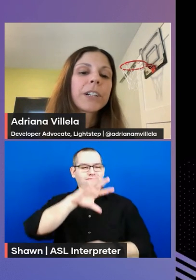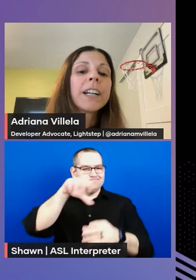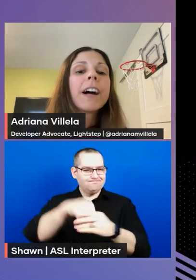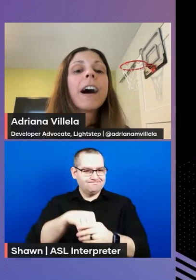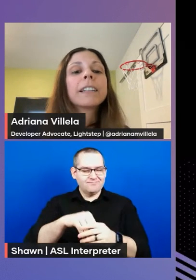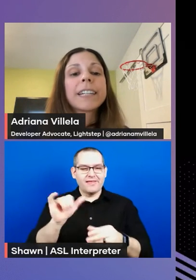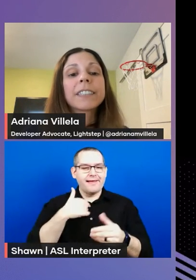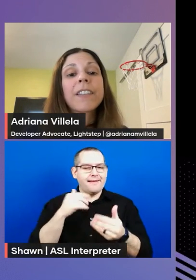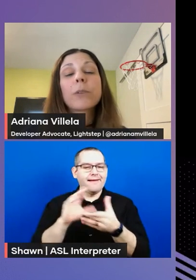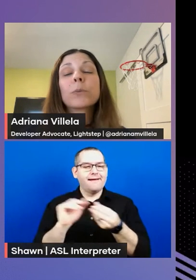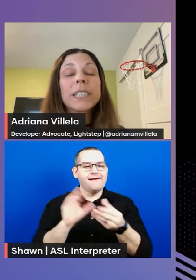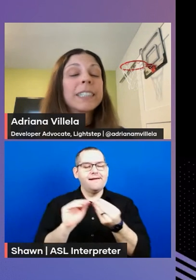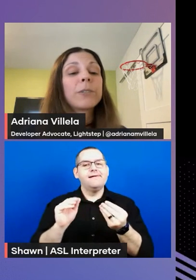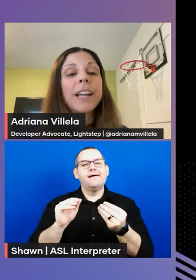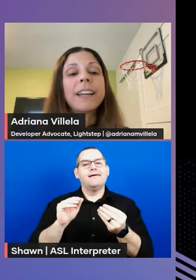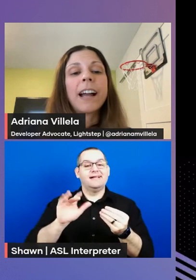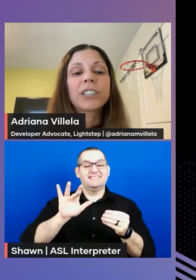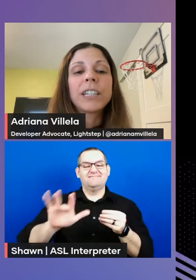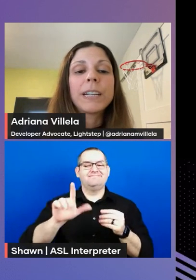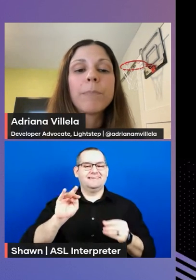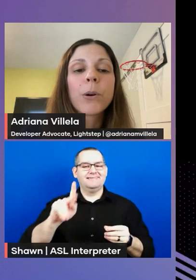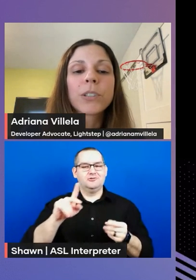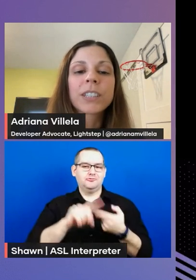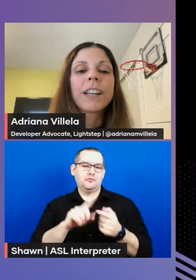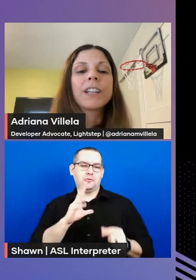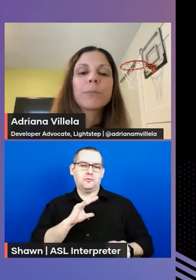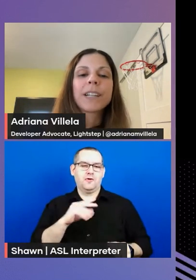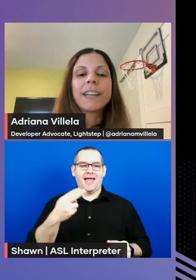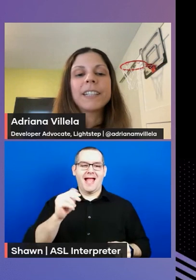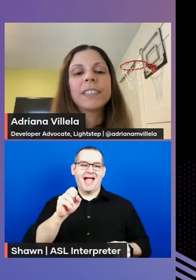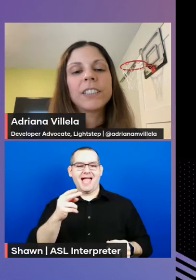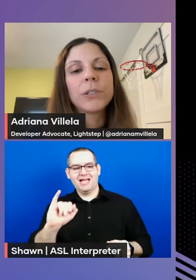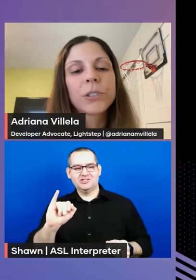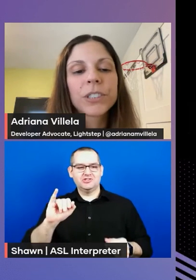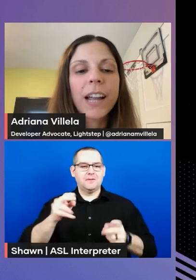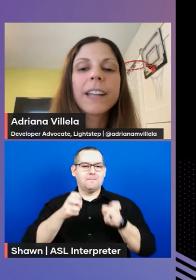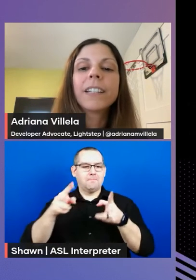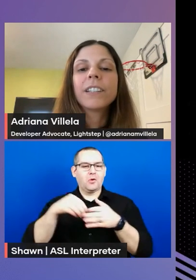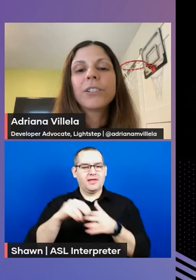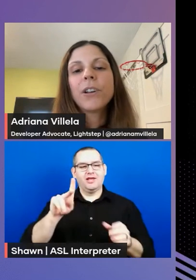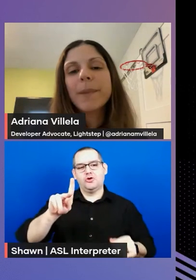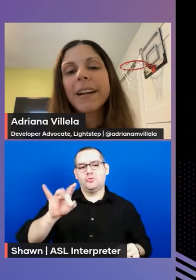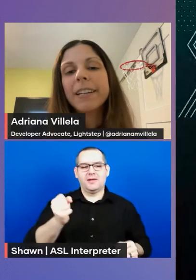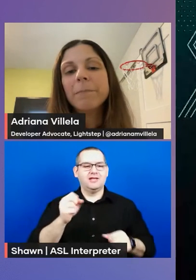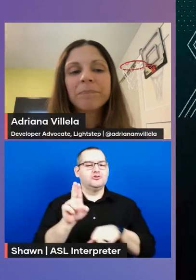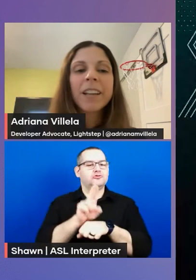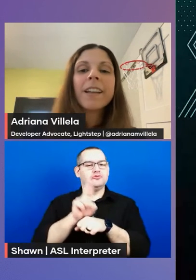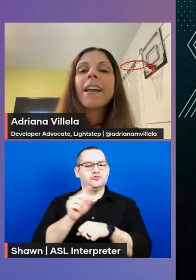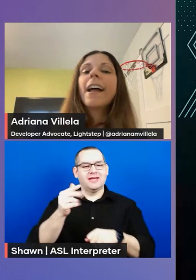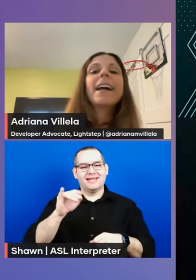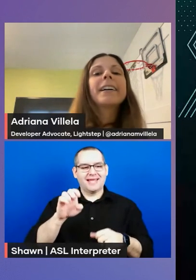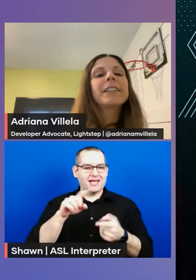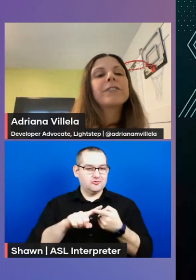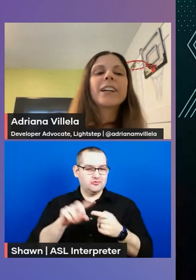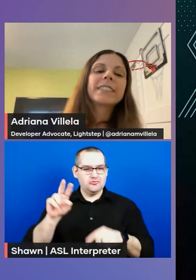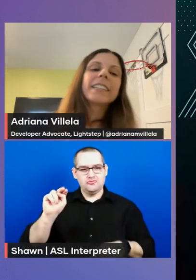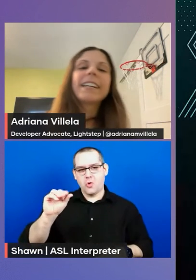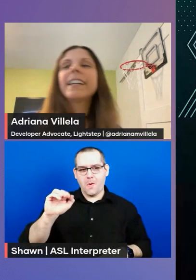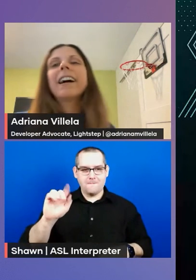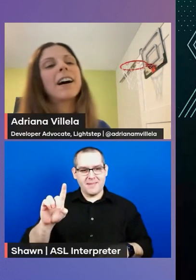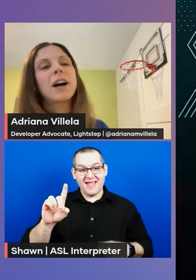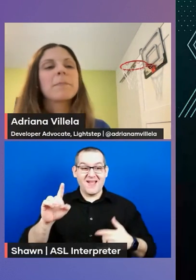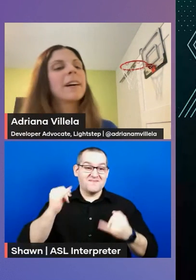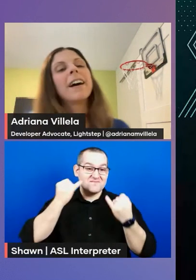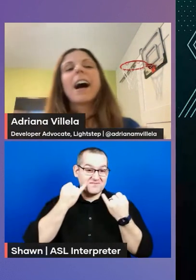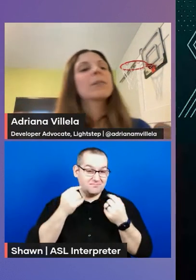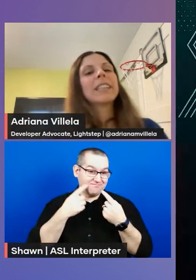said earlier, a link to that really great Hashi post, a Kubernetes user's guide to Nomad. And